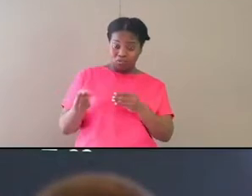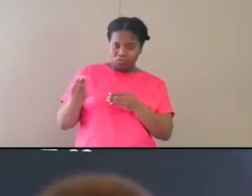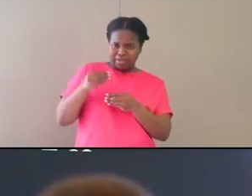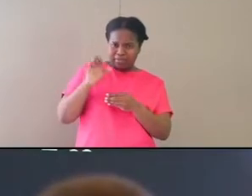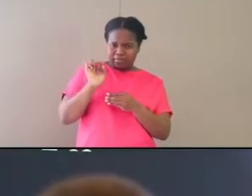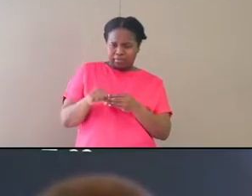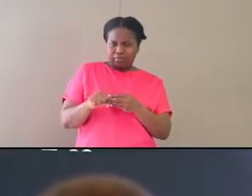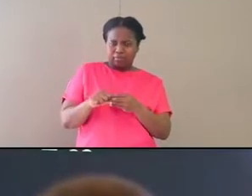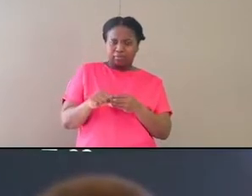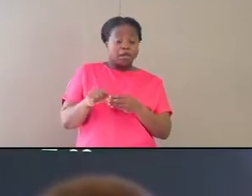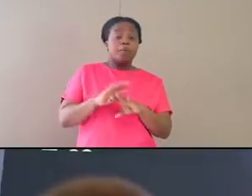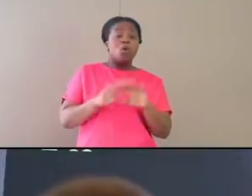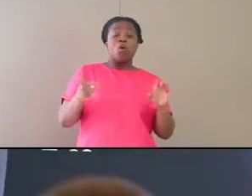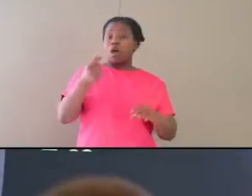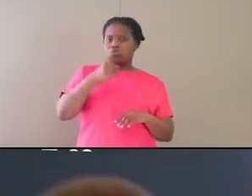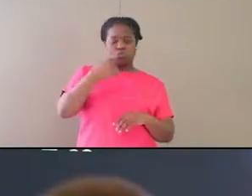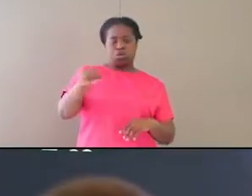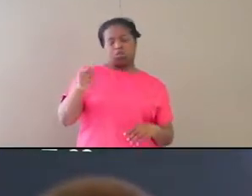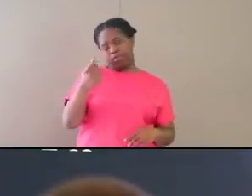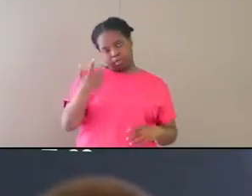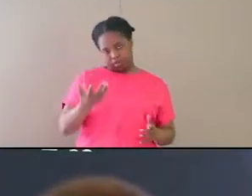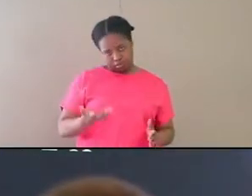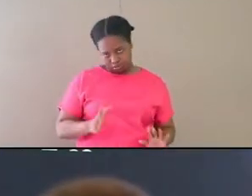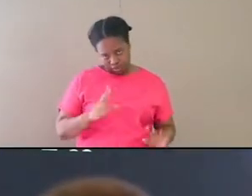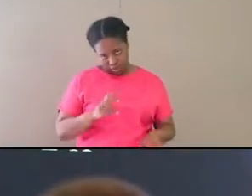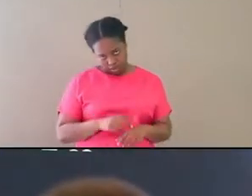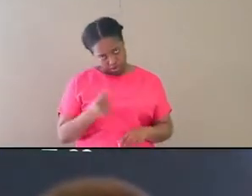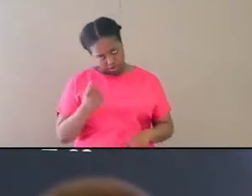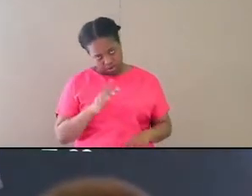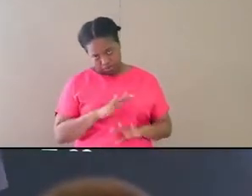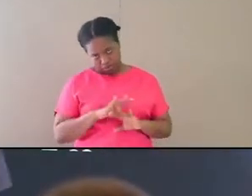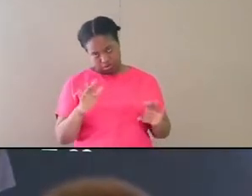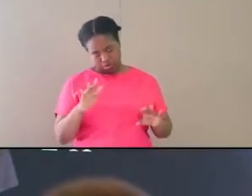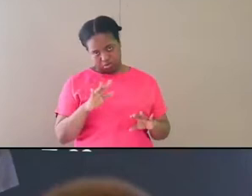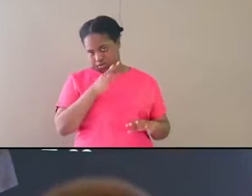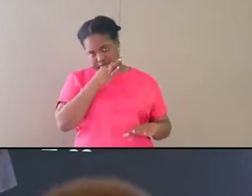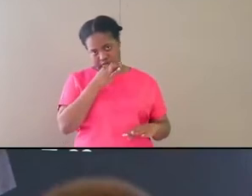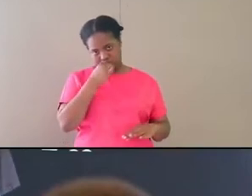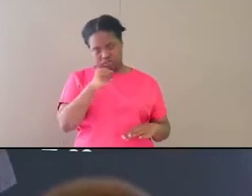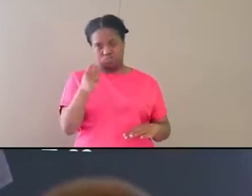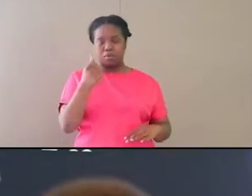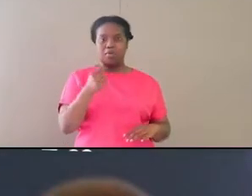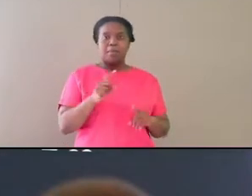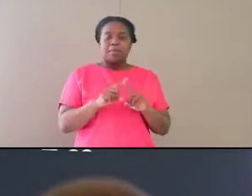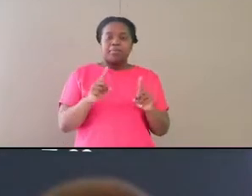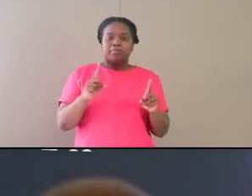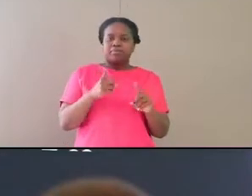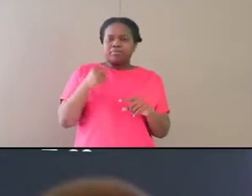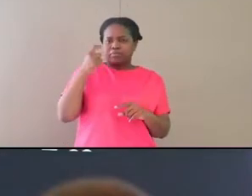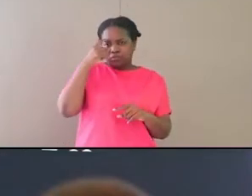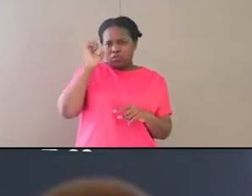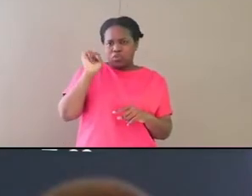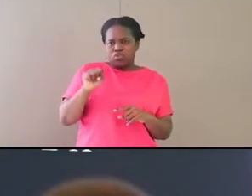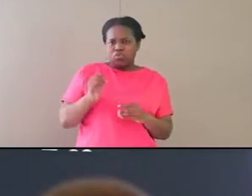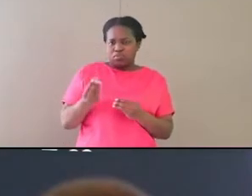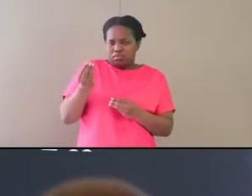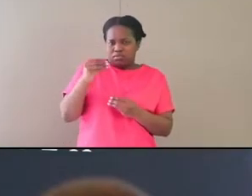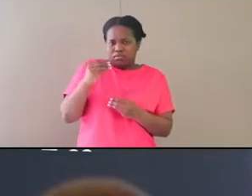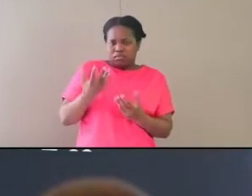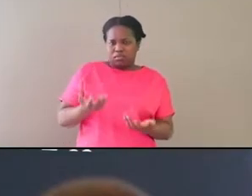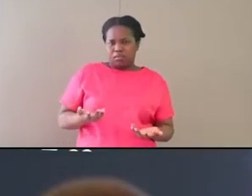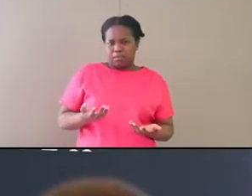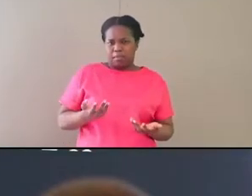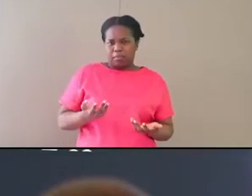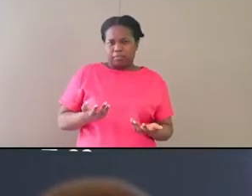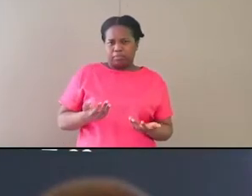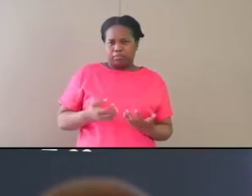Of course, I'm not going to say no to the money. Let's come, you know, I'm not a martyr. But I don't think we should have gotten an increase. You